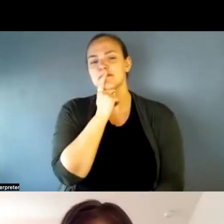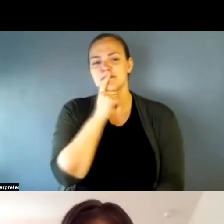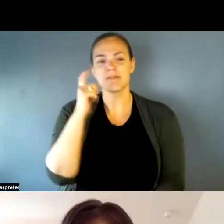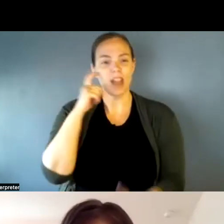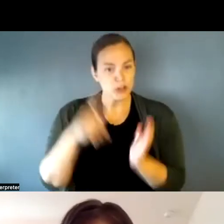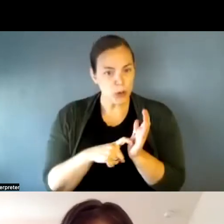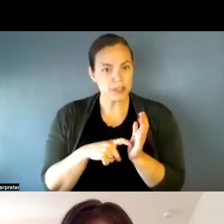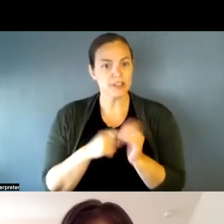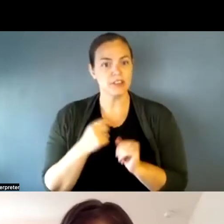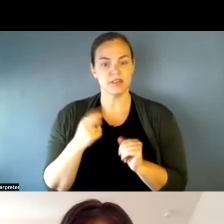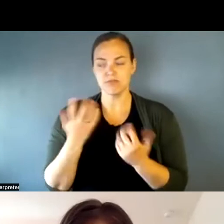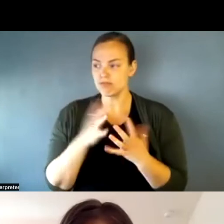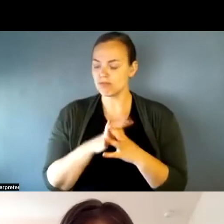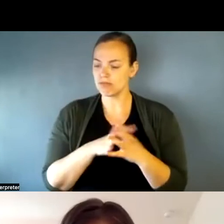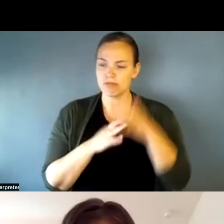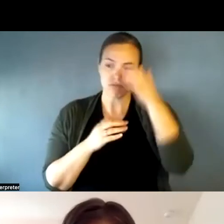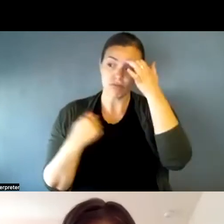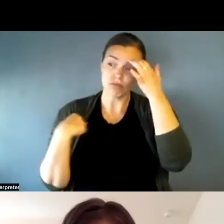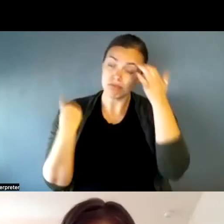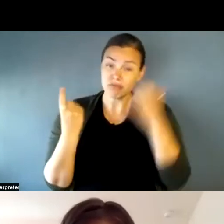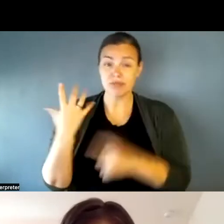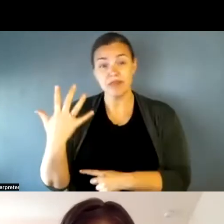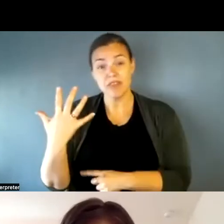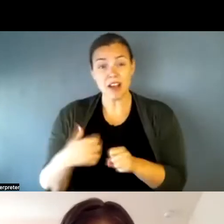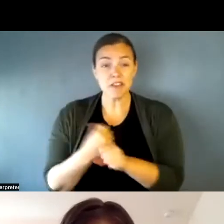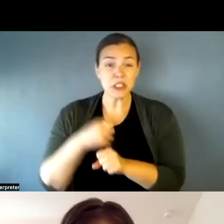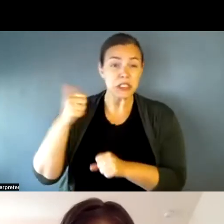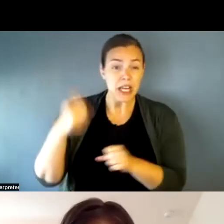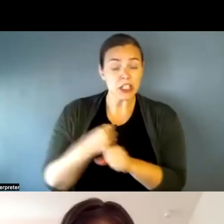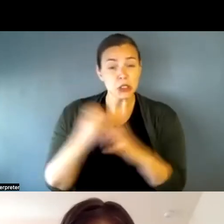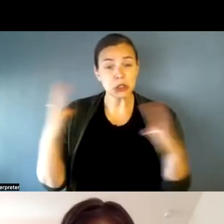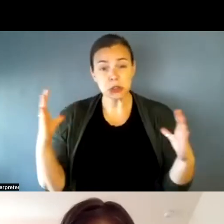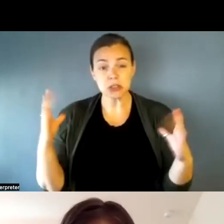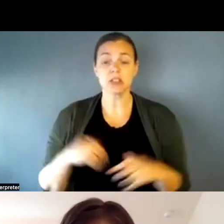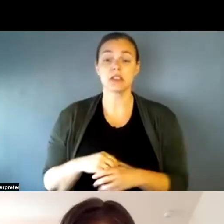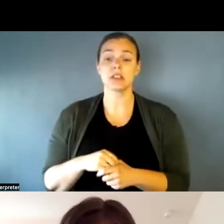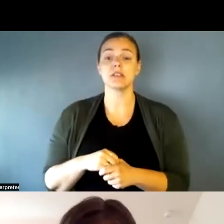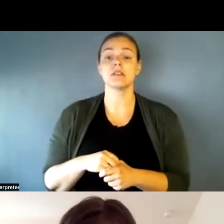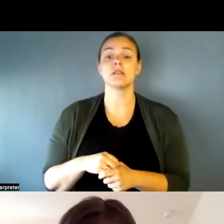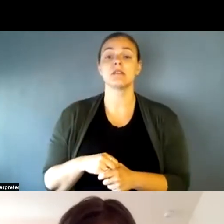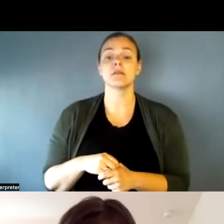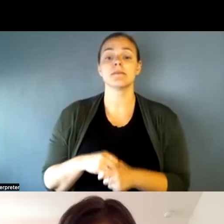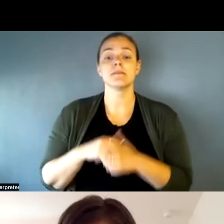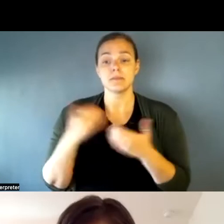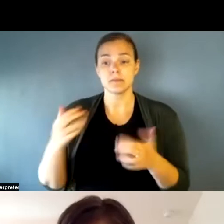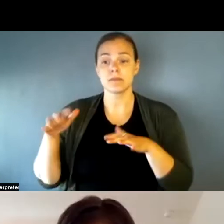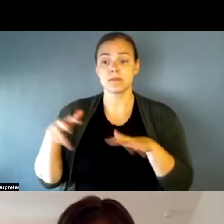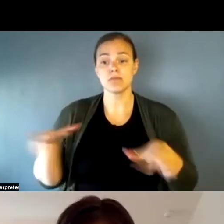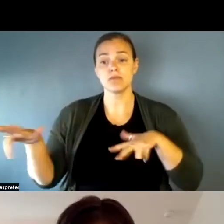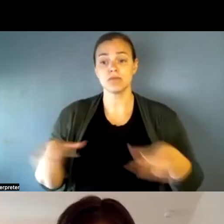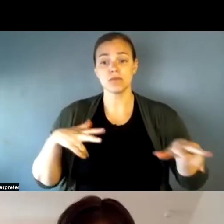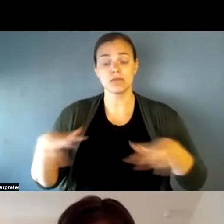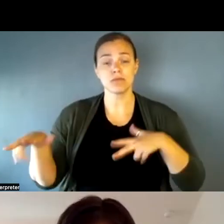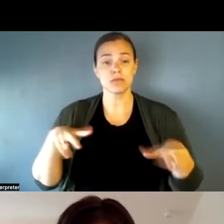in the last 5-10 years, when you go on walks in